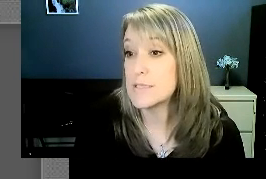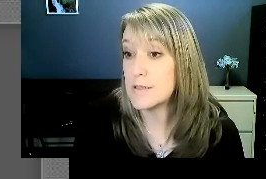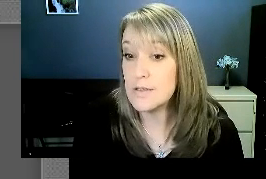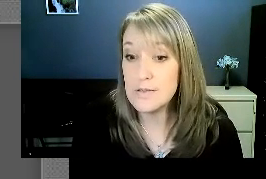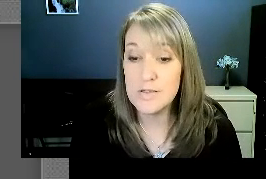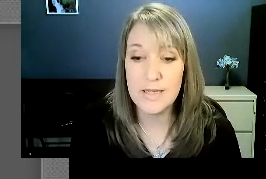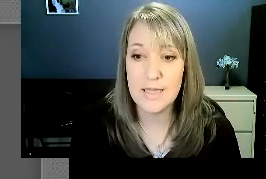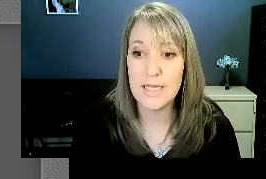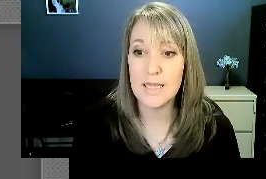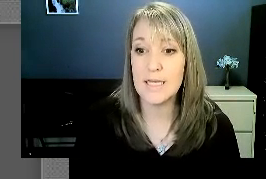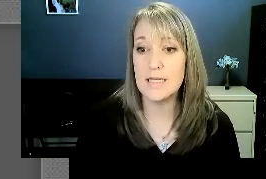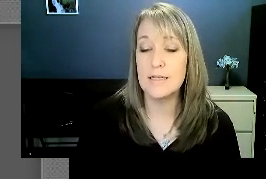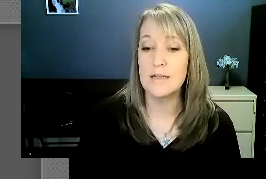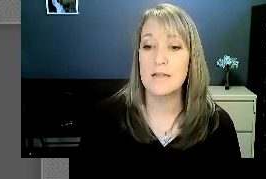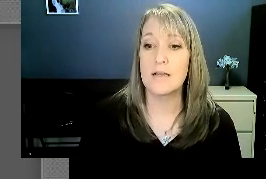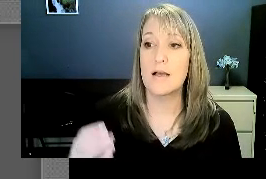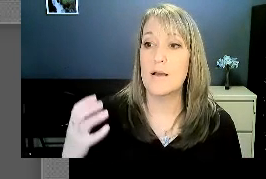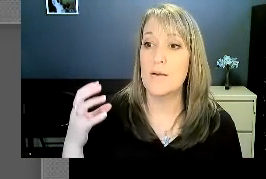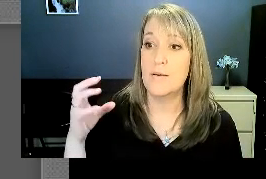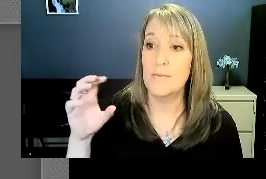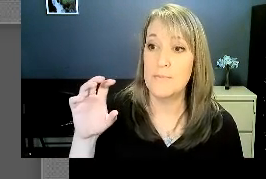No whiskers, no anything like that.